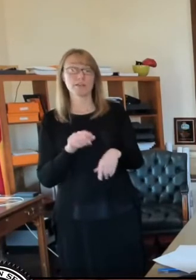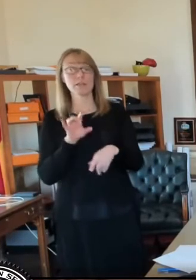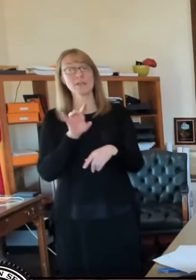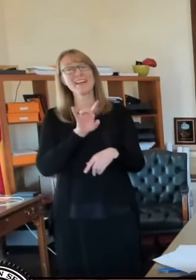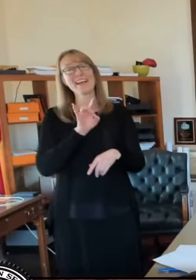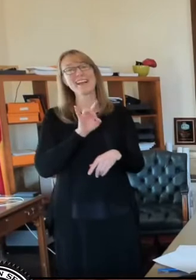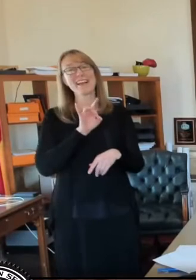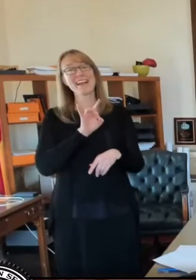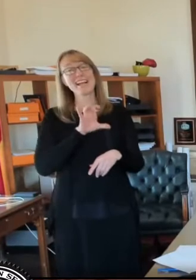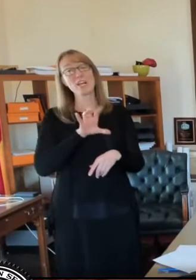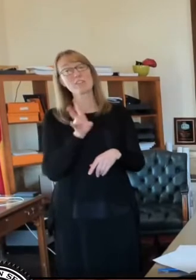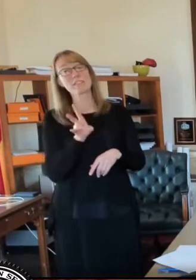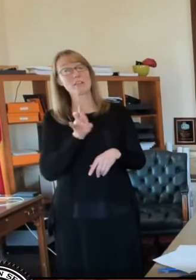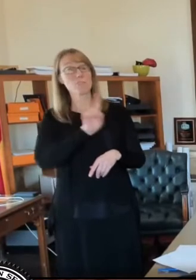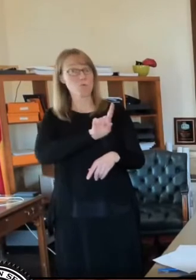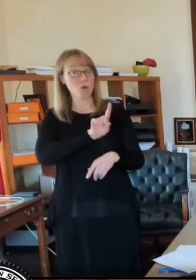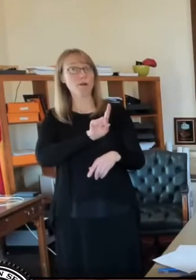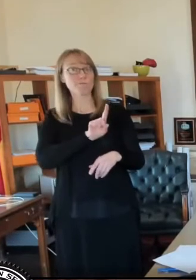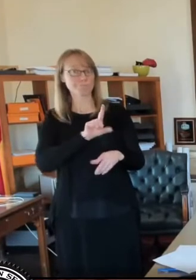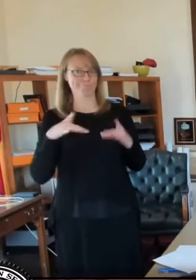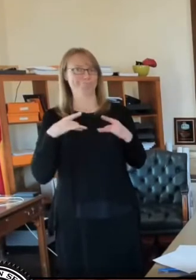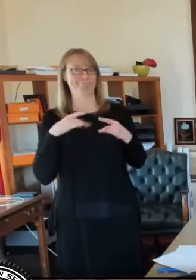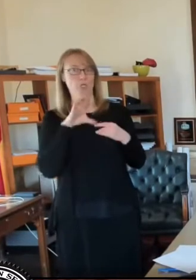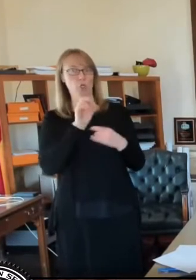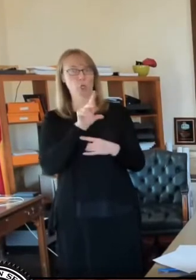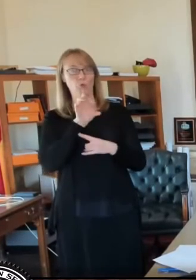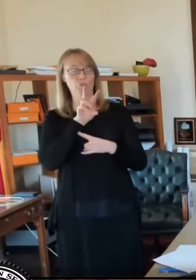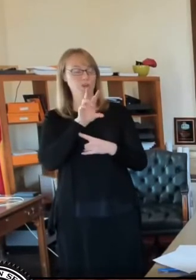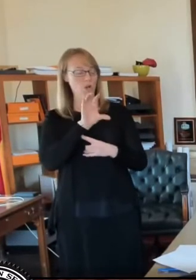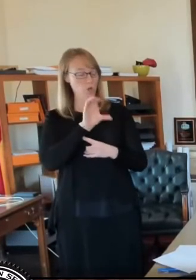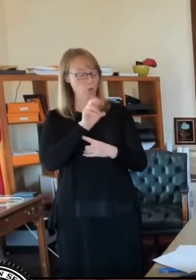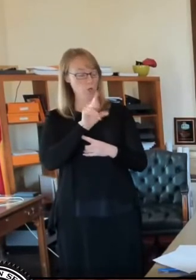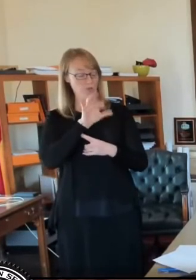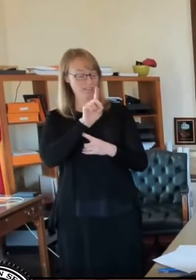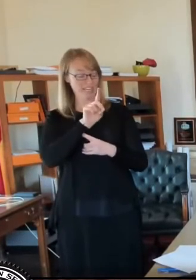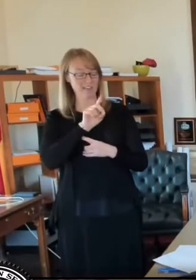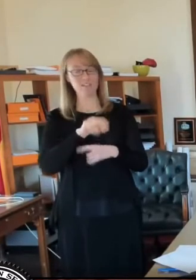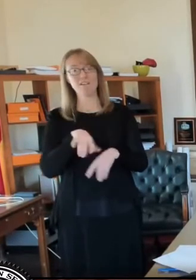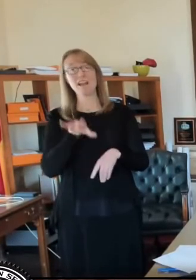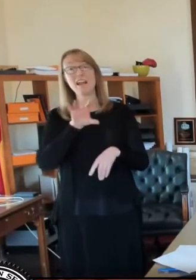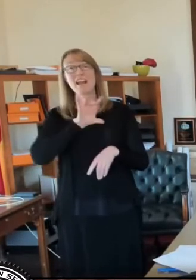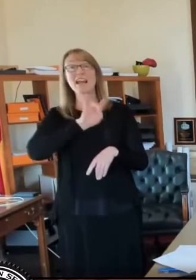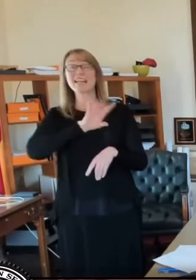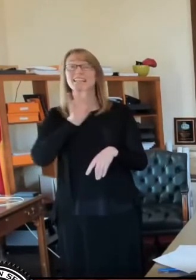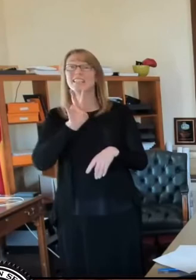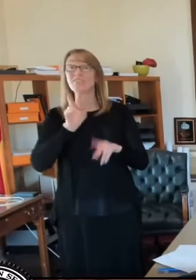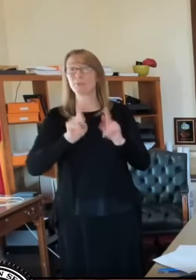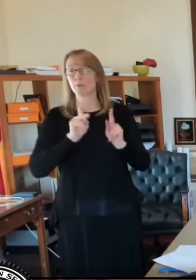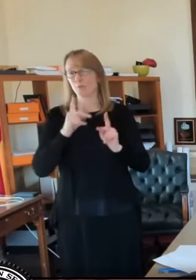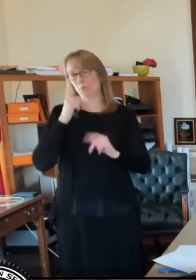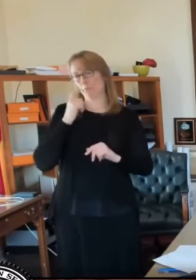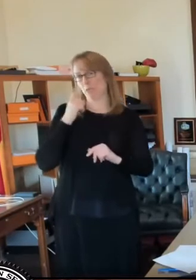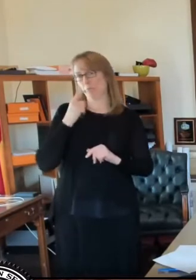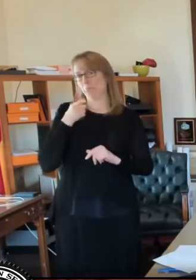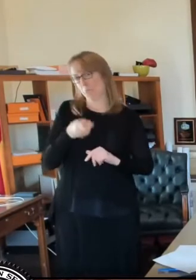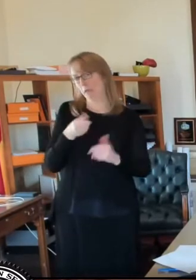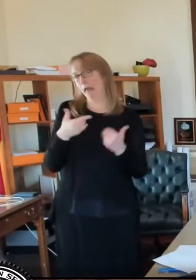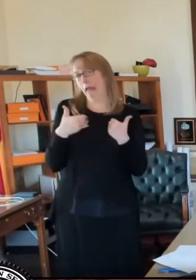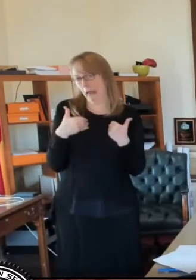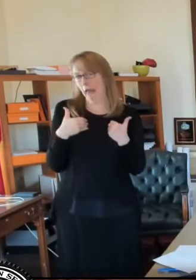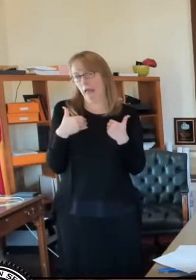871 are confirmed COVID positive and 87 are suspected COVID positive. That gives you the 958.